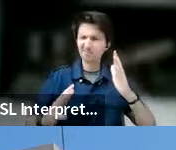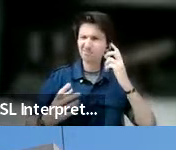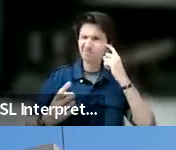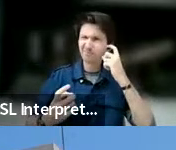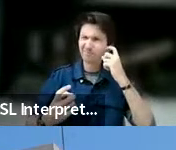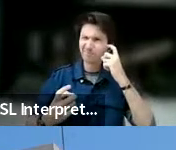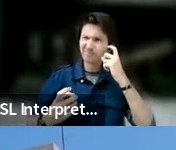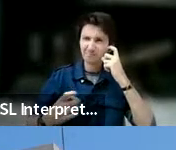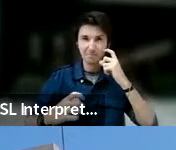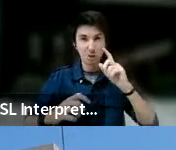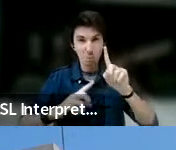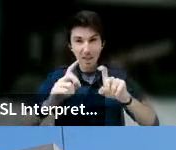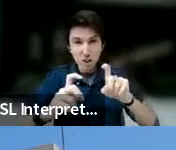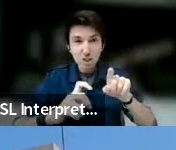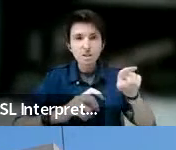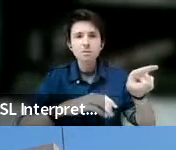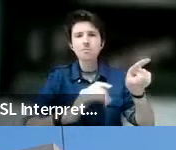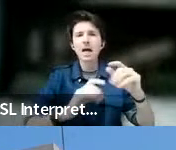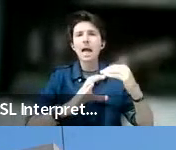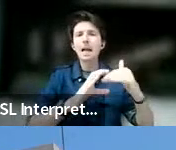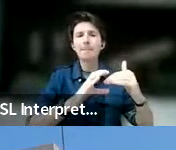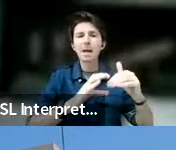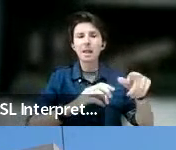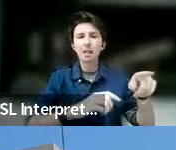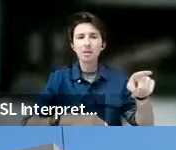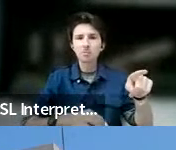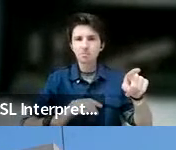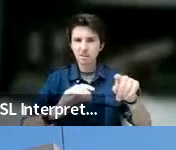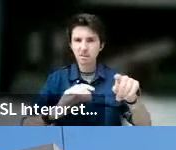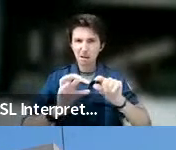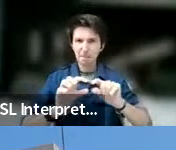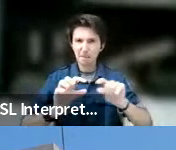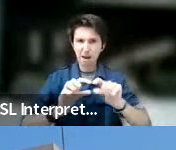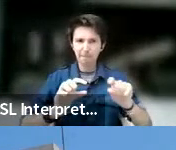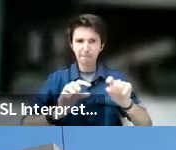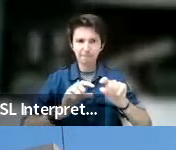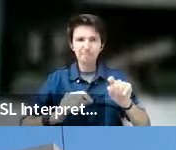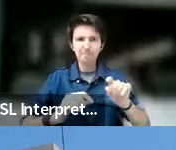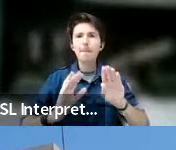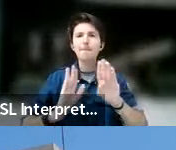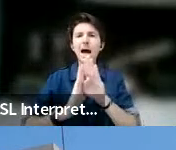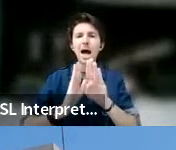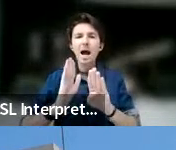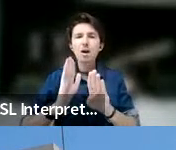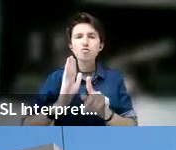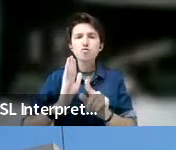backgroundactorsinfo@sagaftra.org. And I always invite you all to visit our wonderful website,